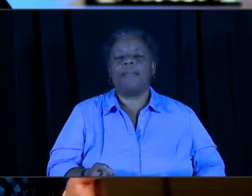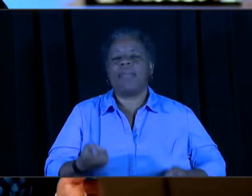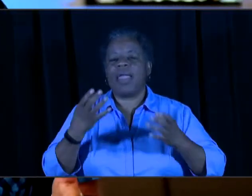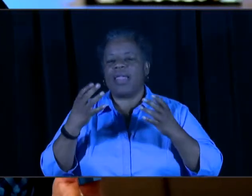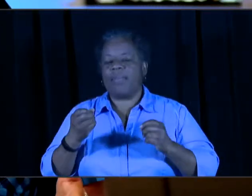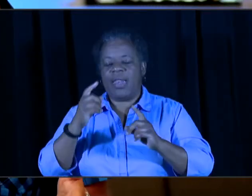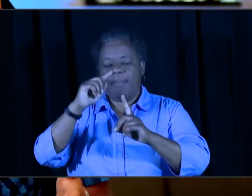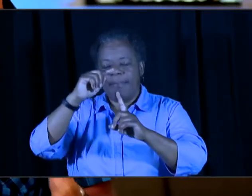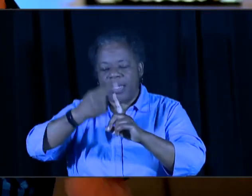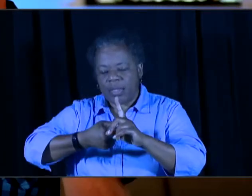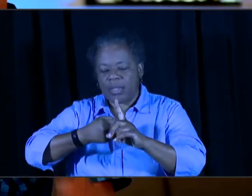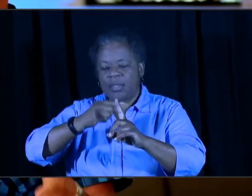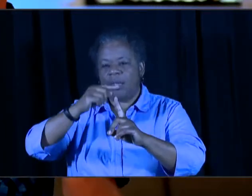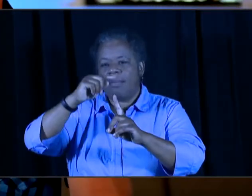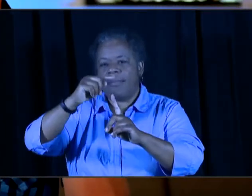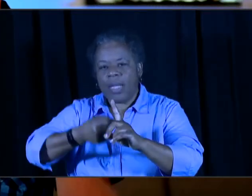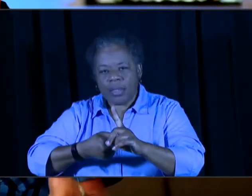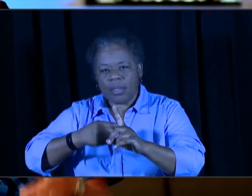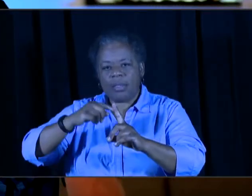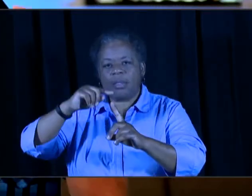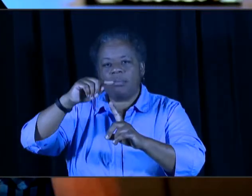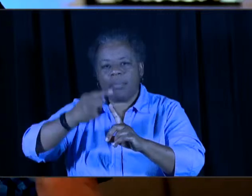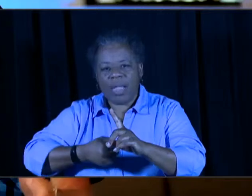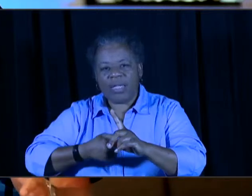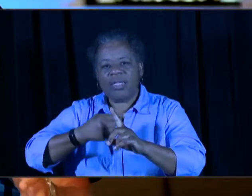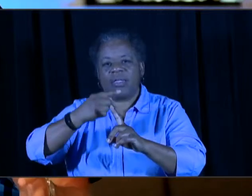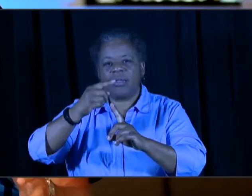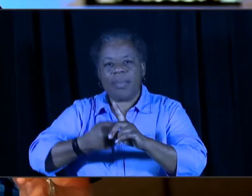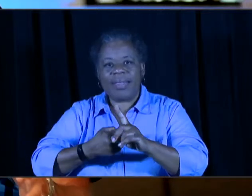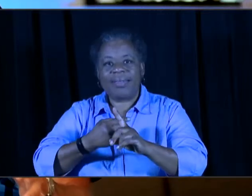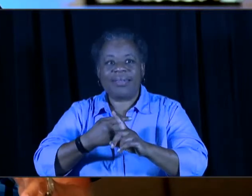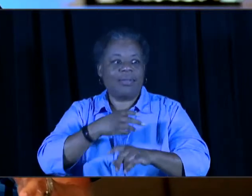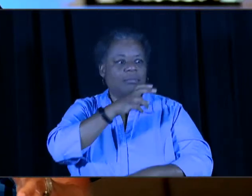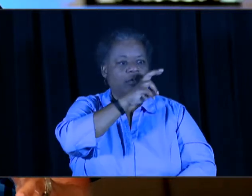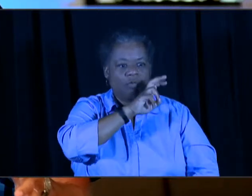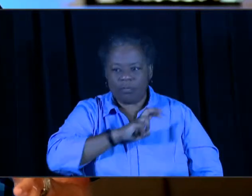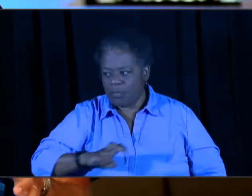months pass, and many miles are traveled